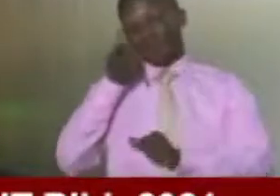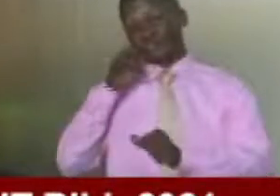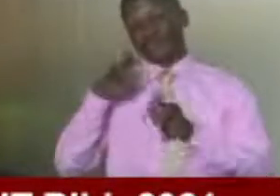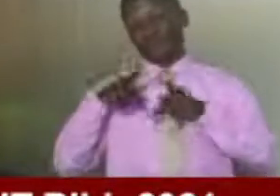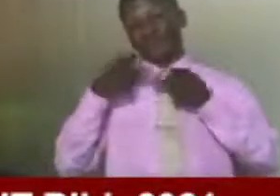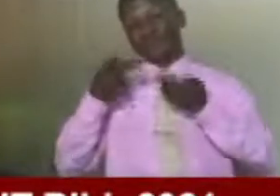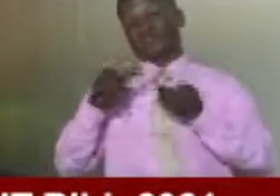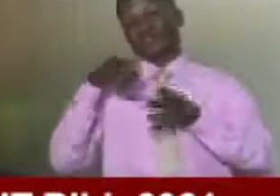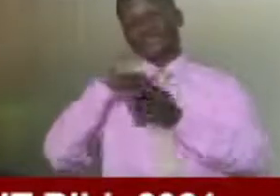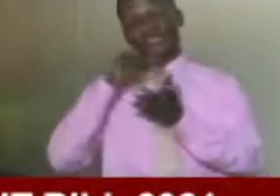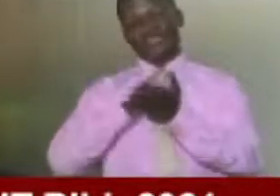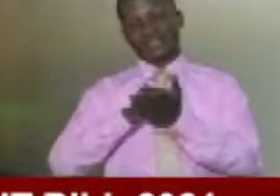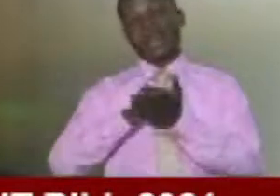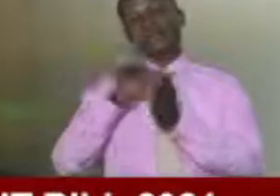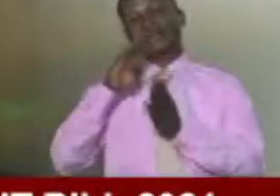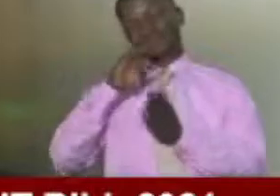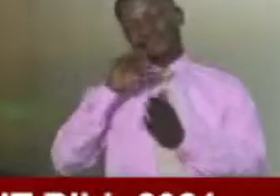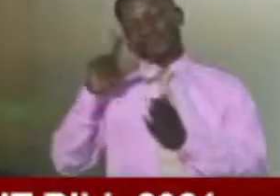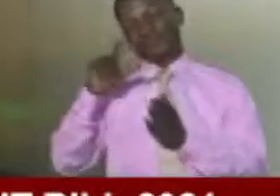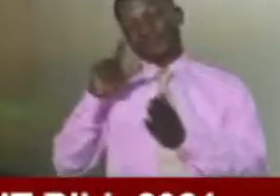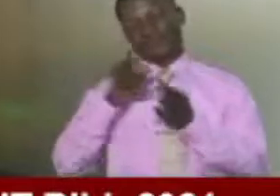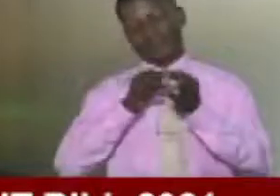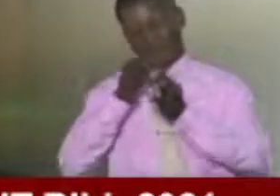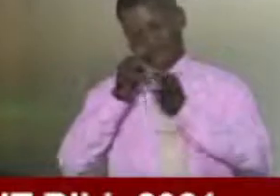in the bill, to my mind, are